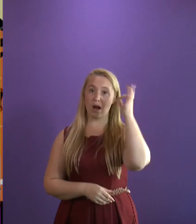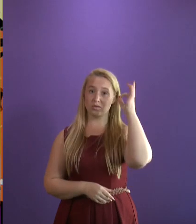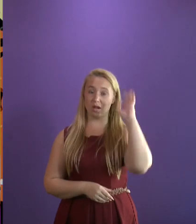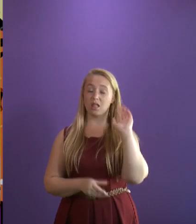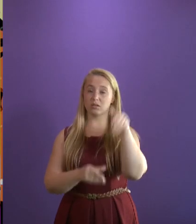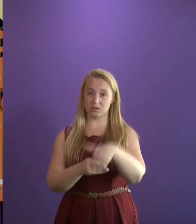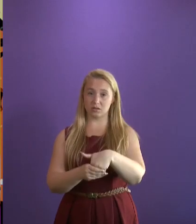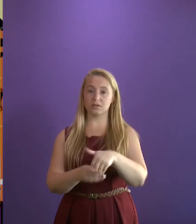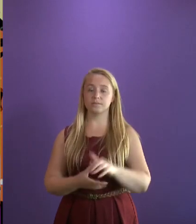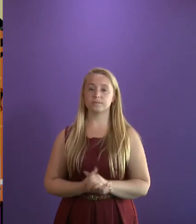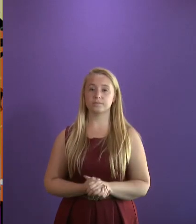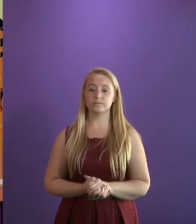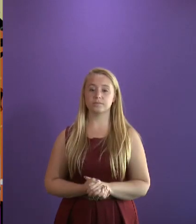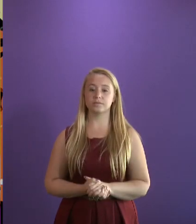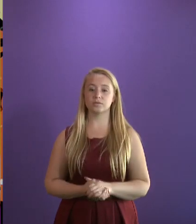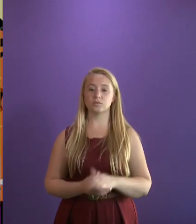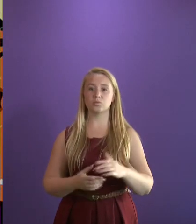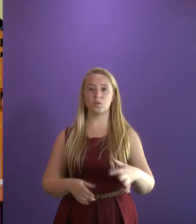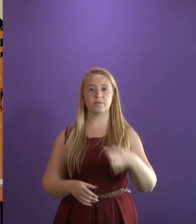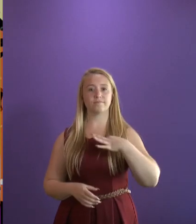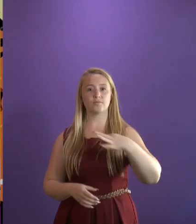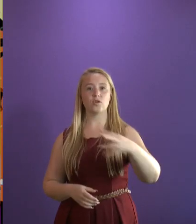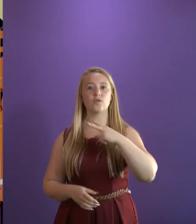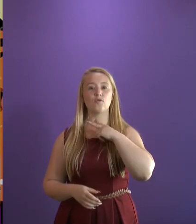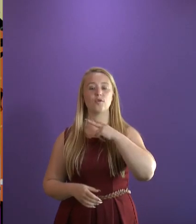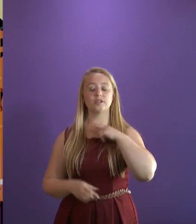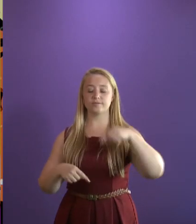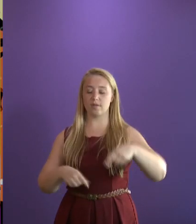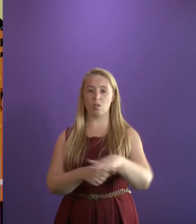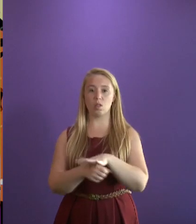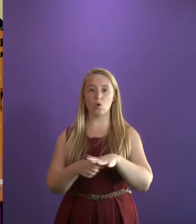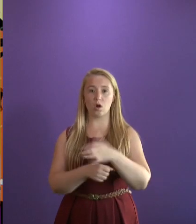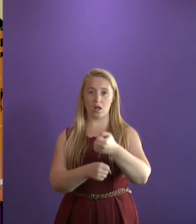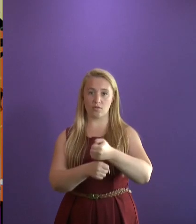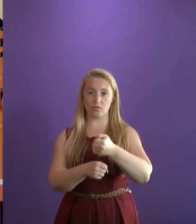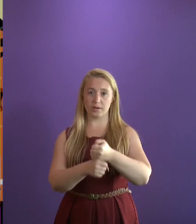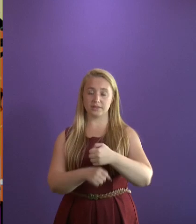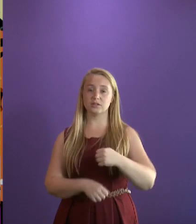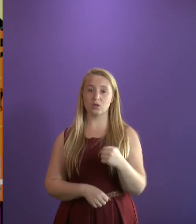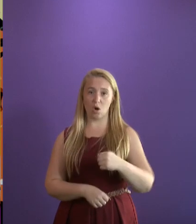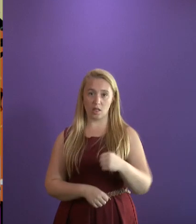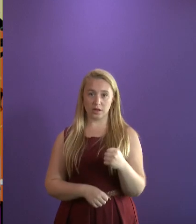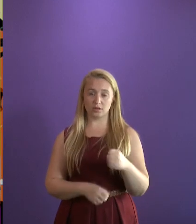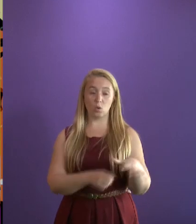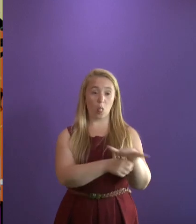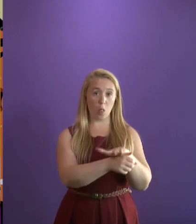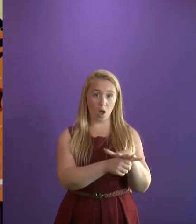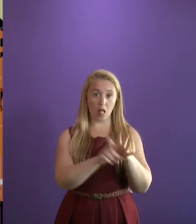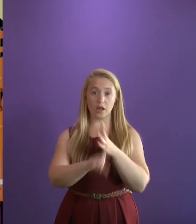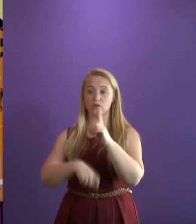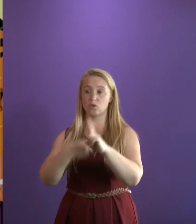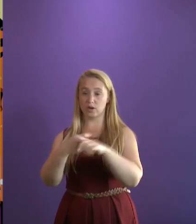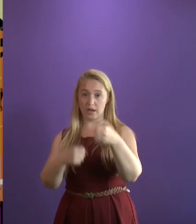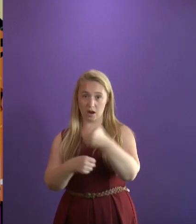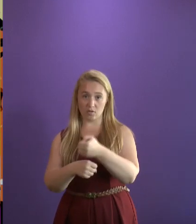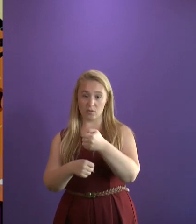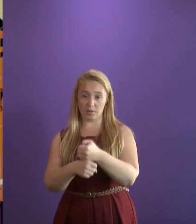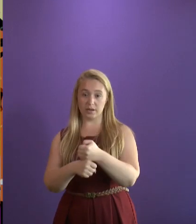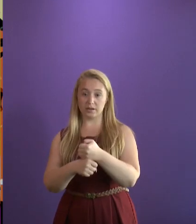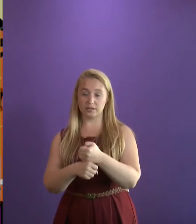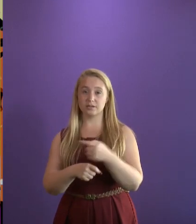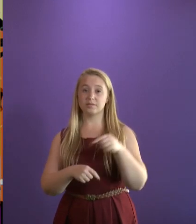councils. We are the voice of local government in Scotland, which, along with the Scottish Government and the UK Government, is one of the spheres